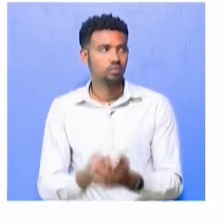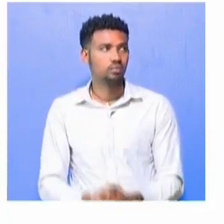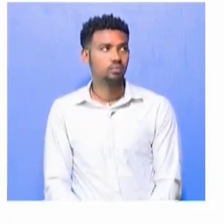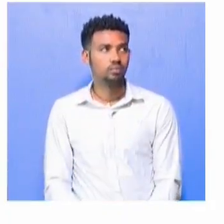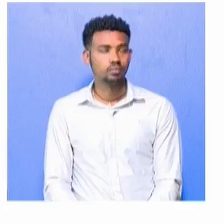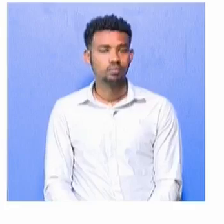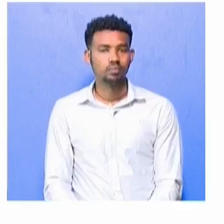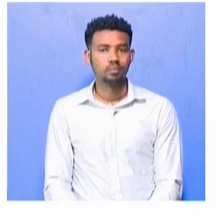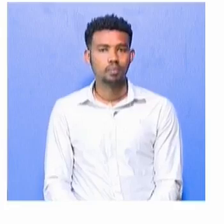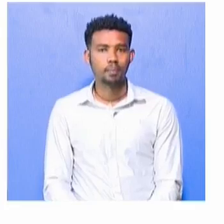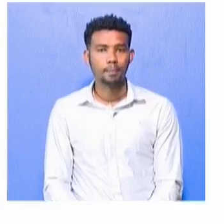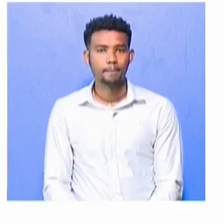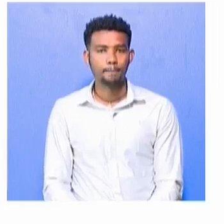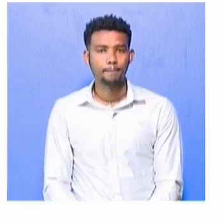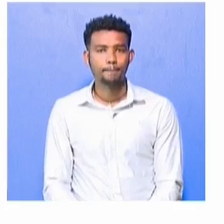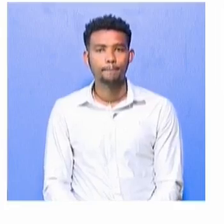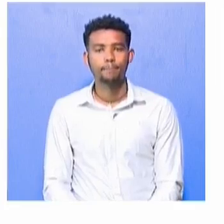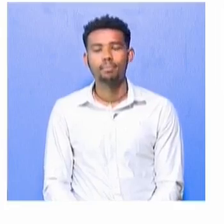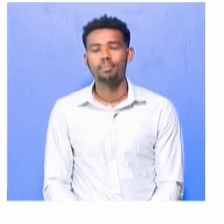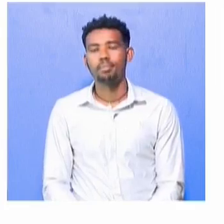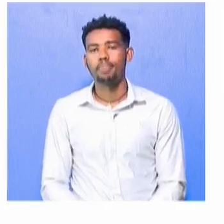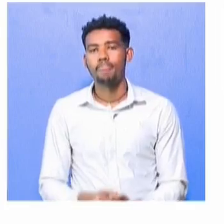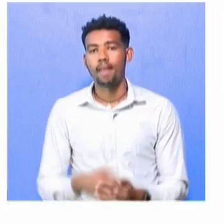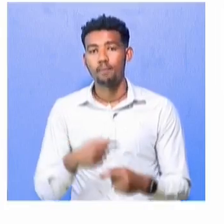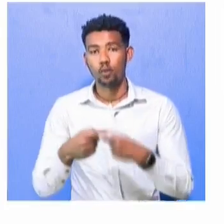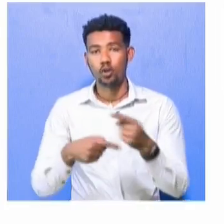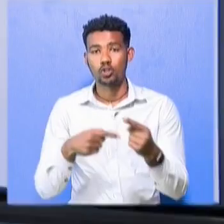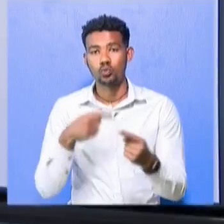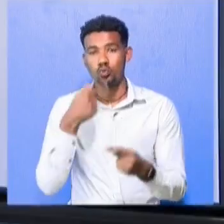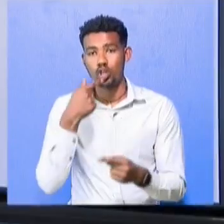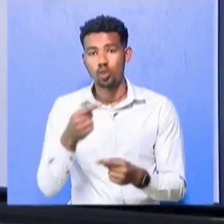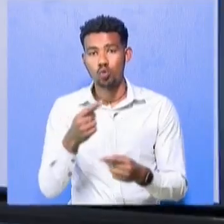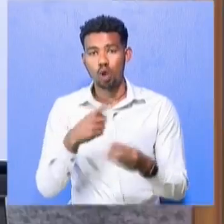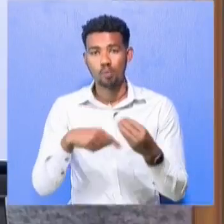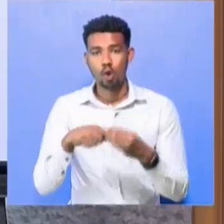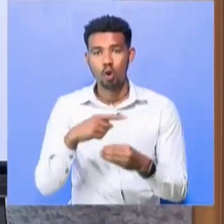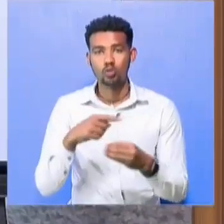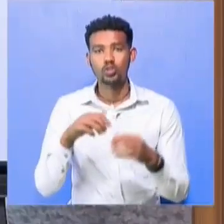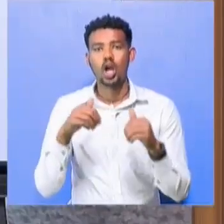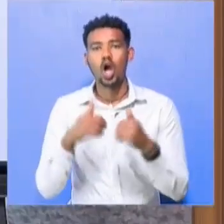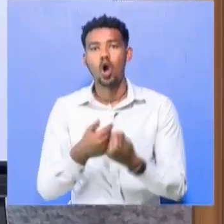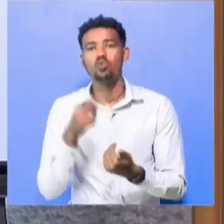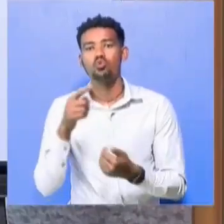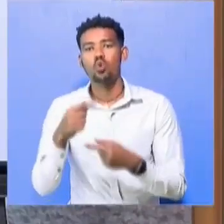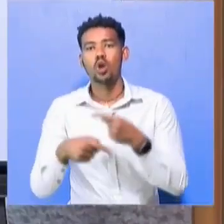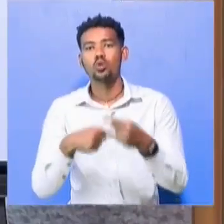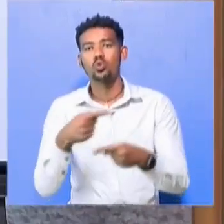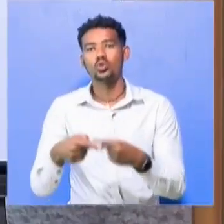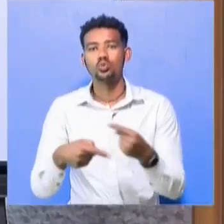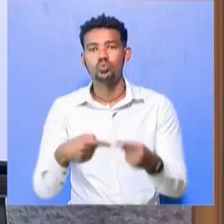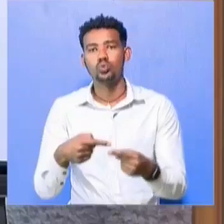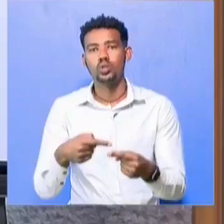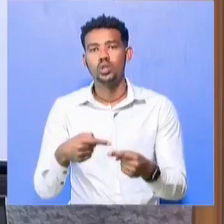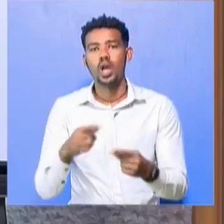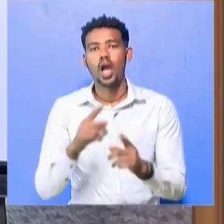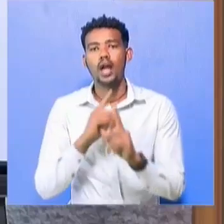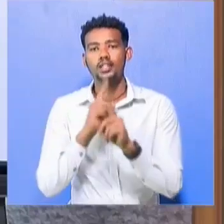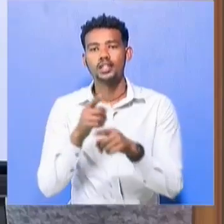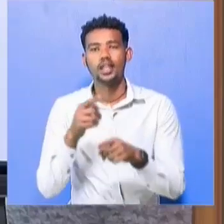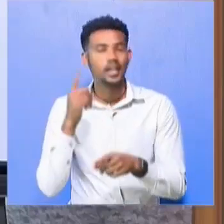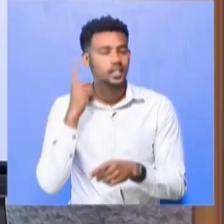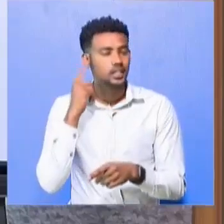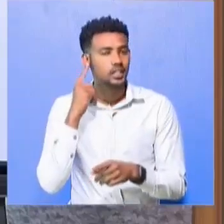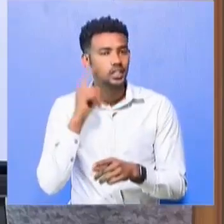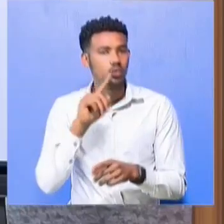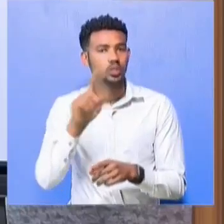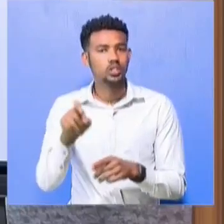What do we mean by that, listening? I'm going to tell you something about how you are going on, how you answer listening questions